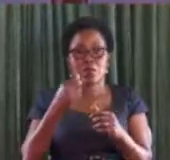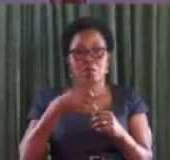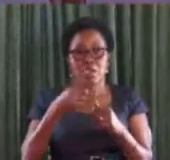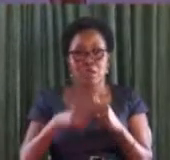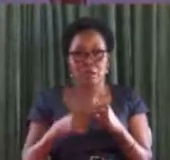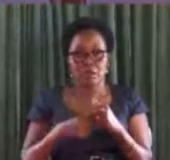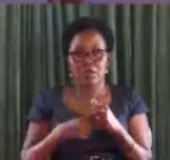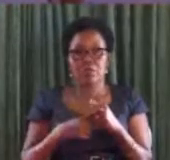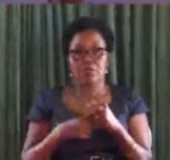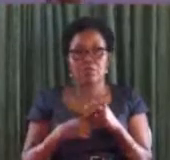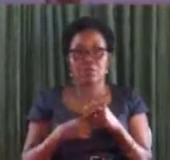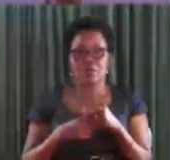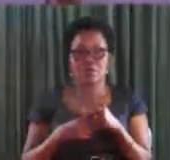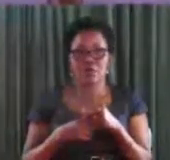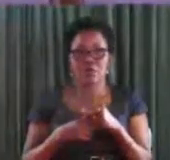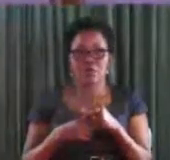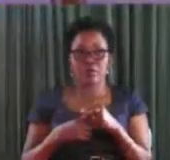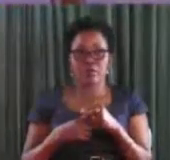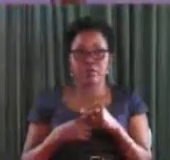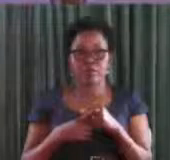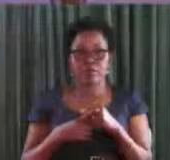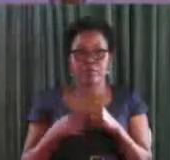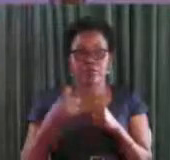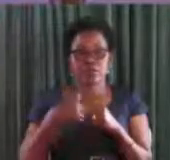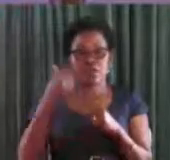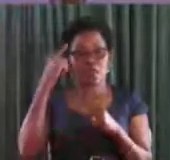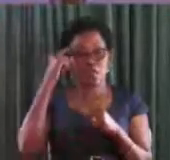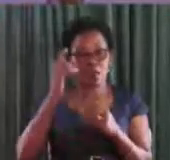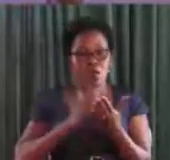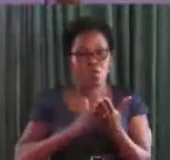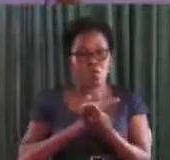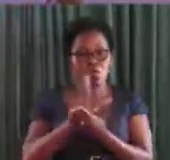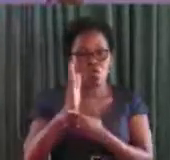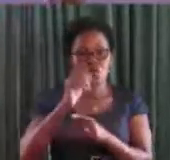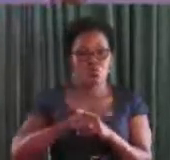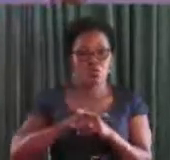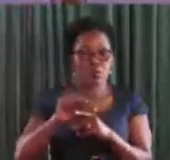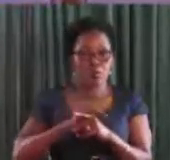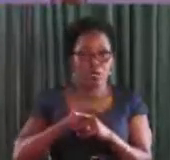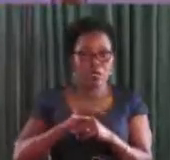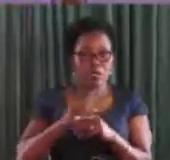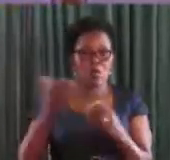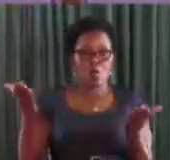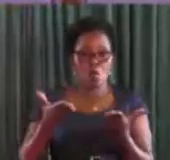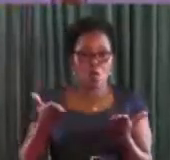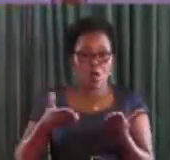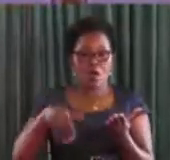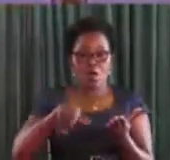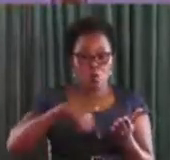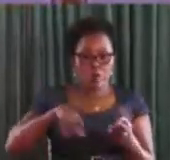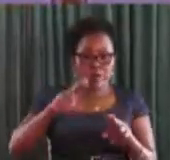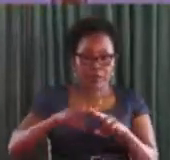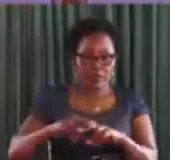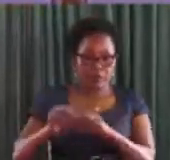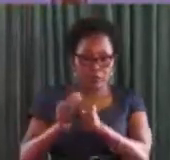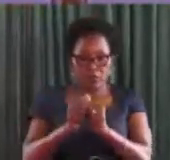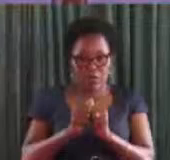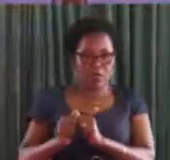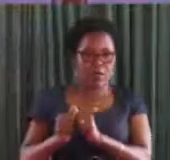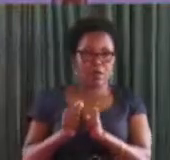And so I think through this training, where we as a court sit together,